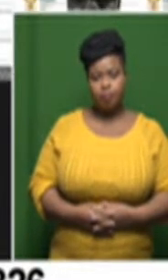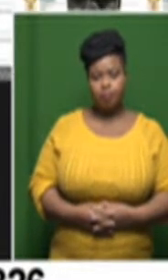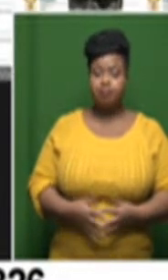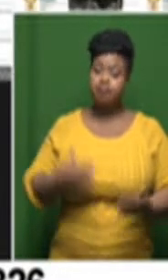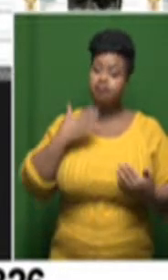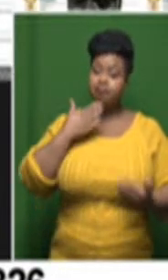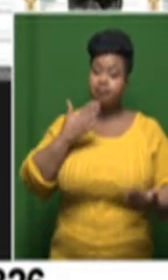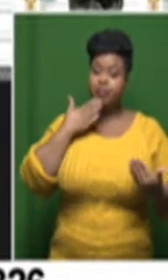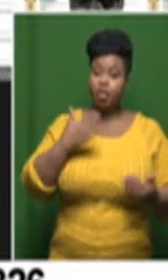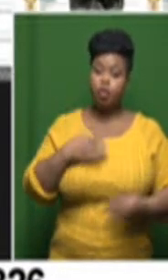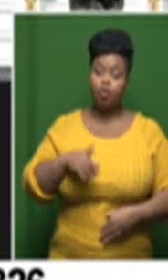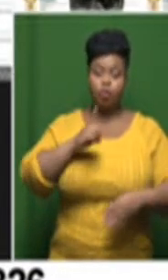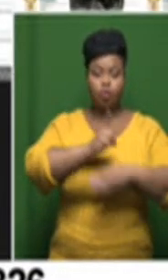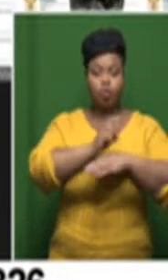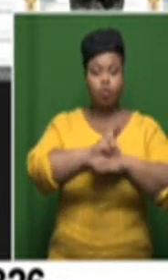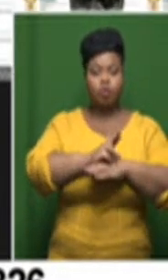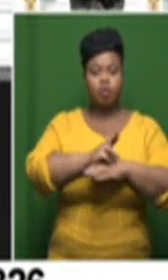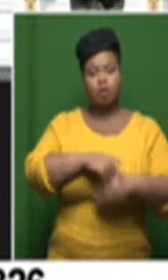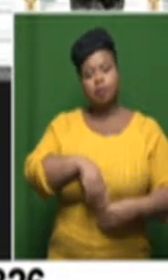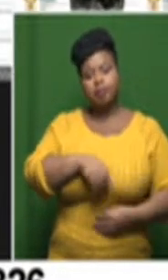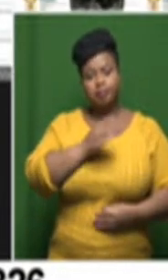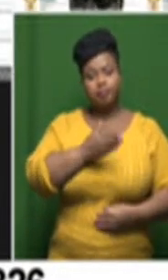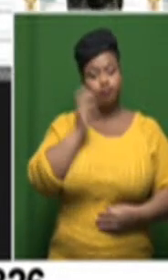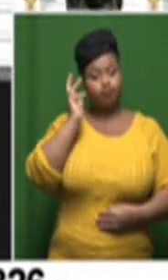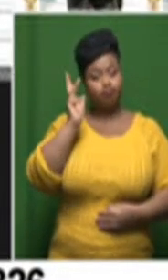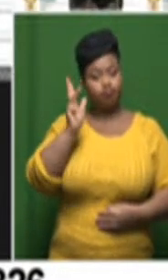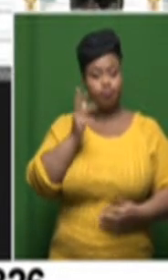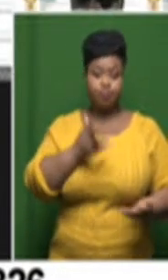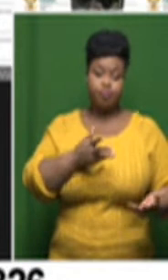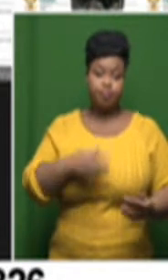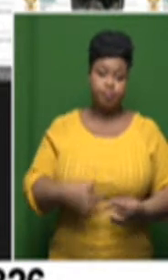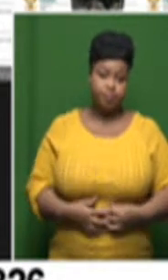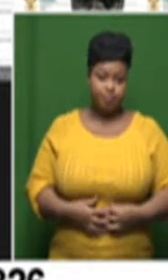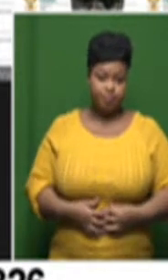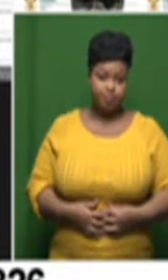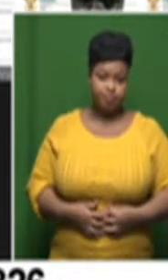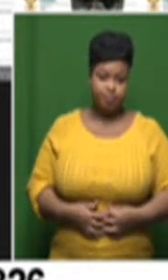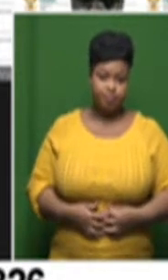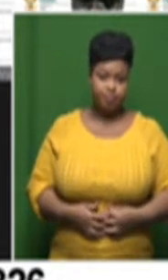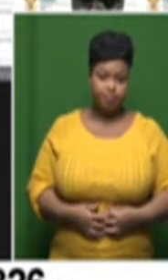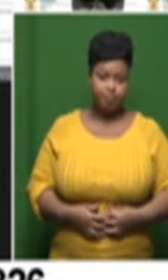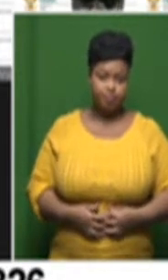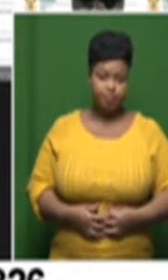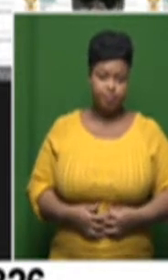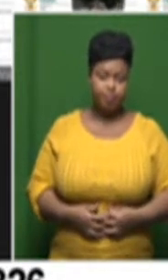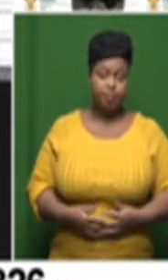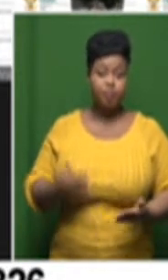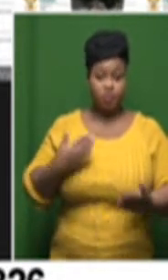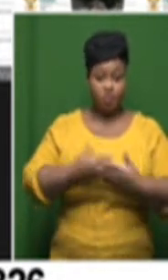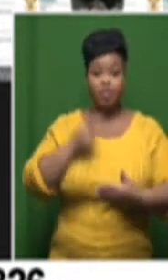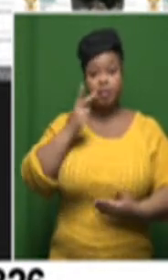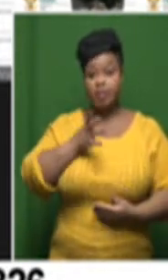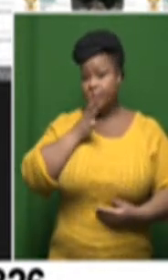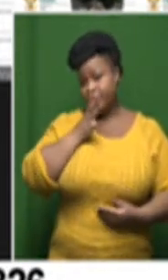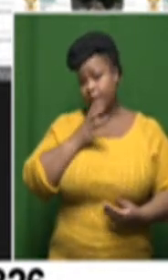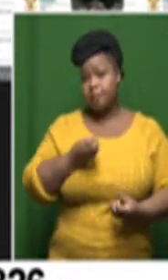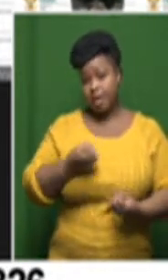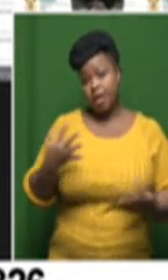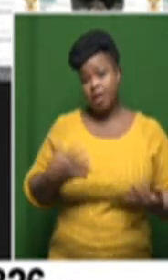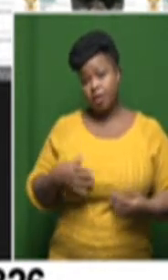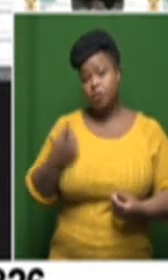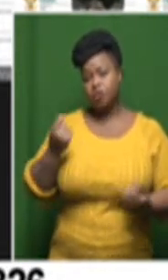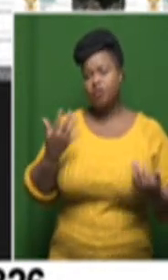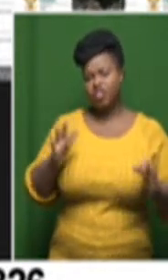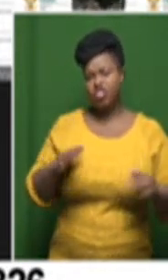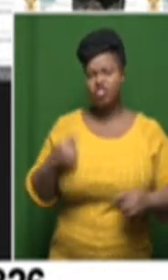Thank you, Dr. Rolin Wagner, for your presentation. We can see that a lot has been done in the